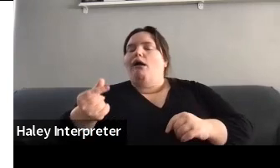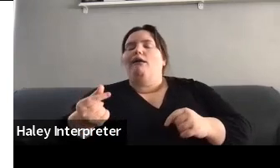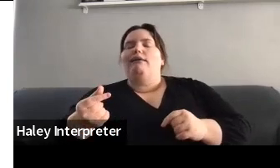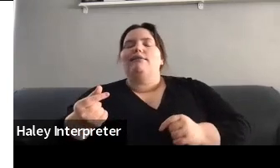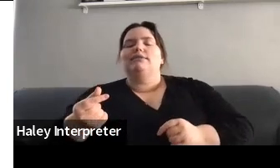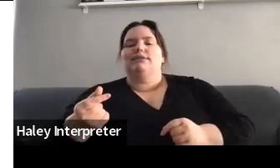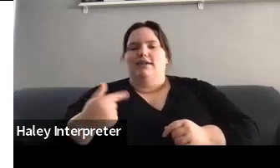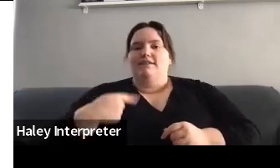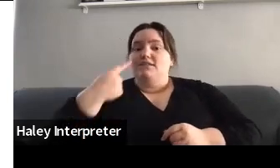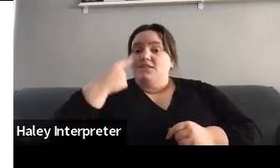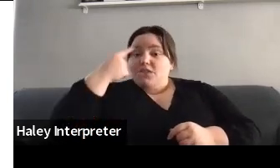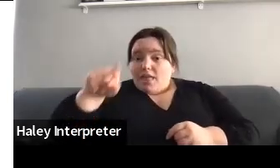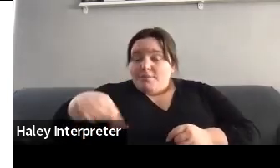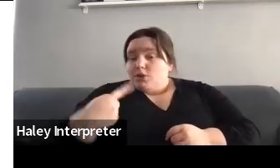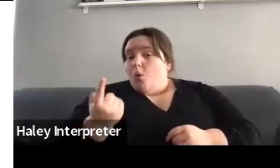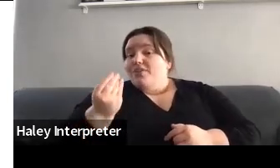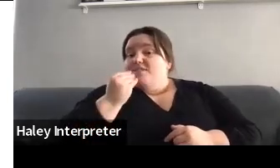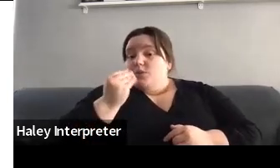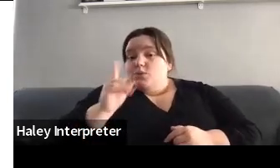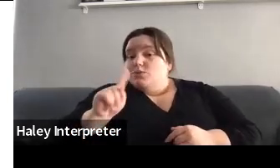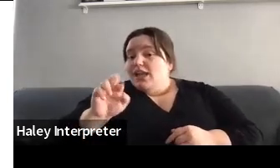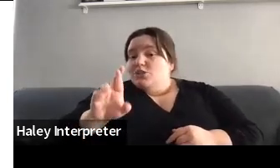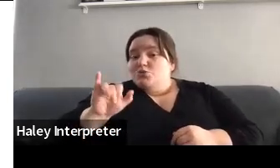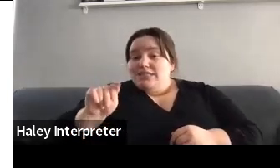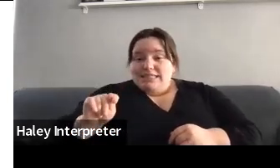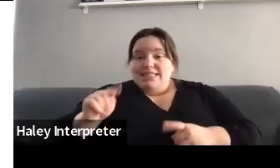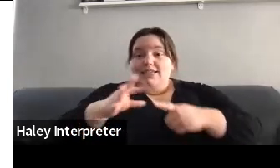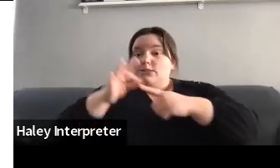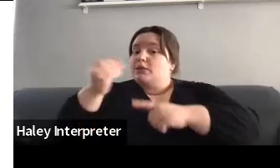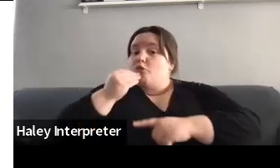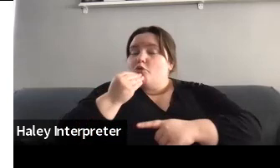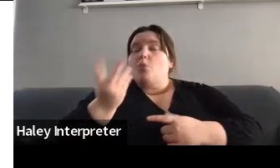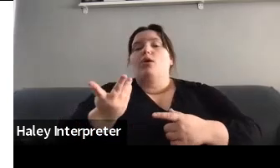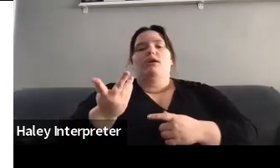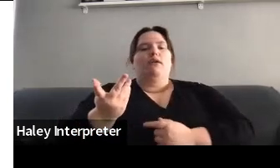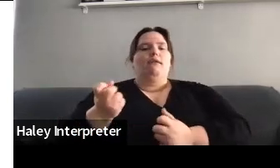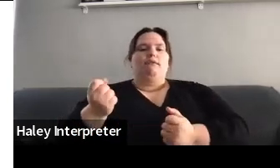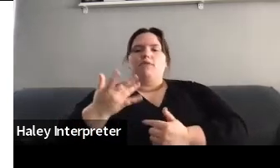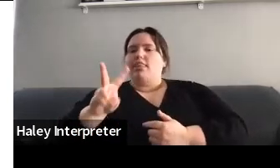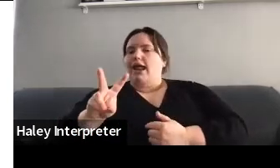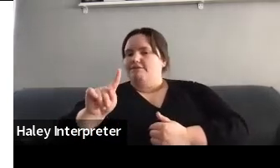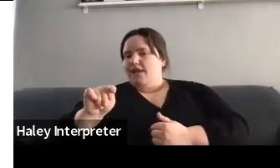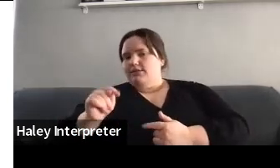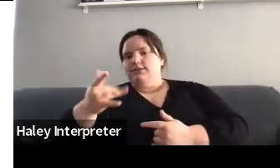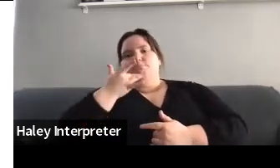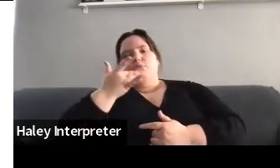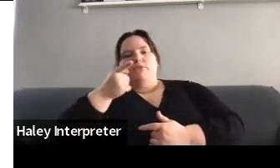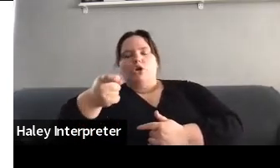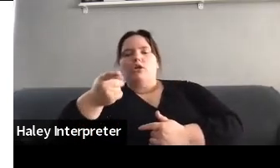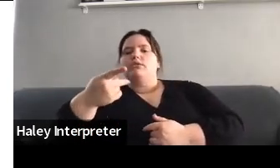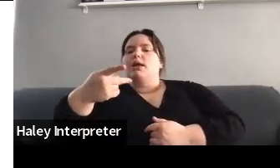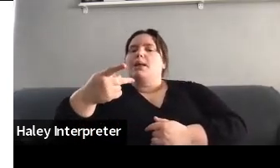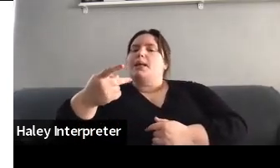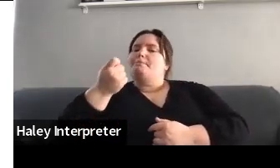it's just a treat. And um, a lot of dogs like the pill pockets, and that's the easiest way to give